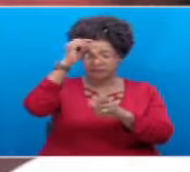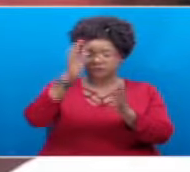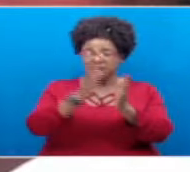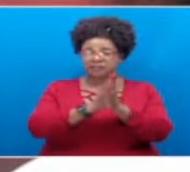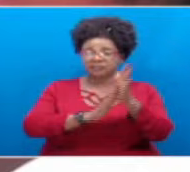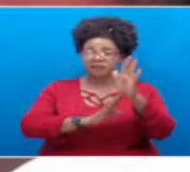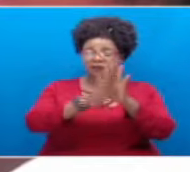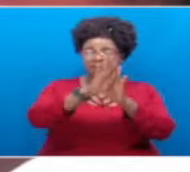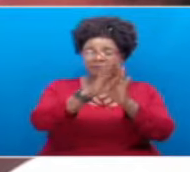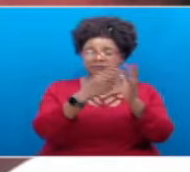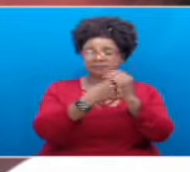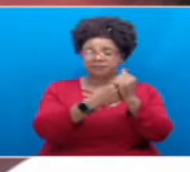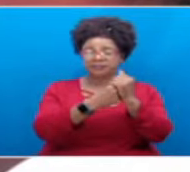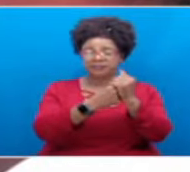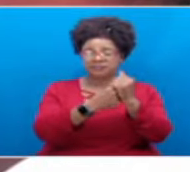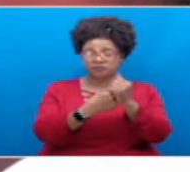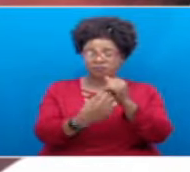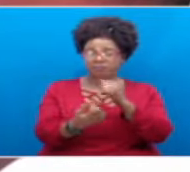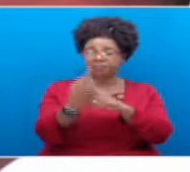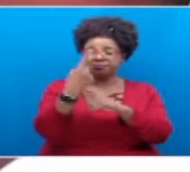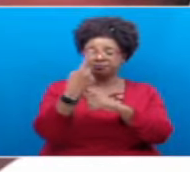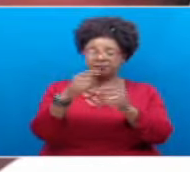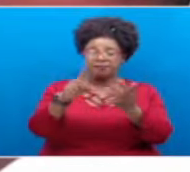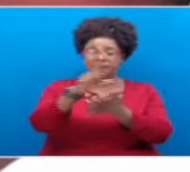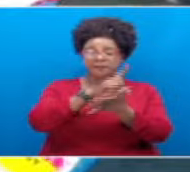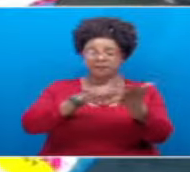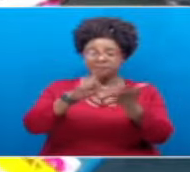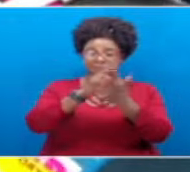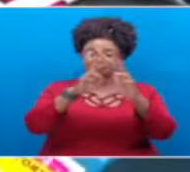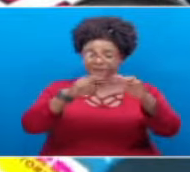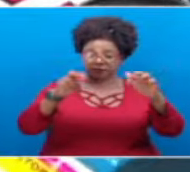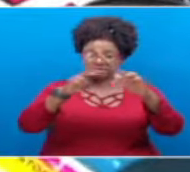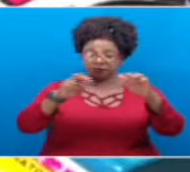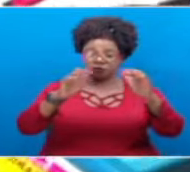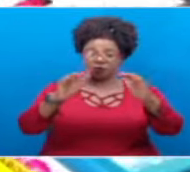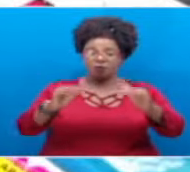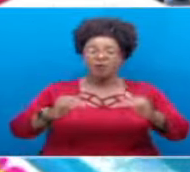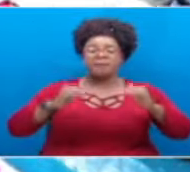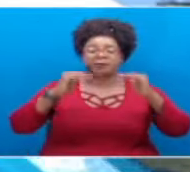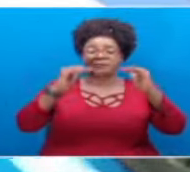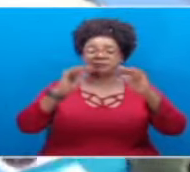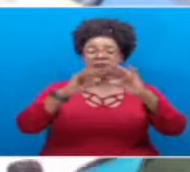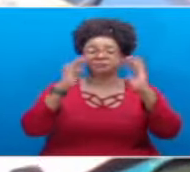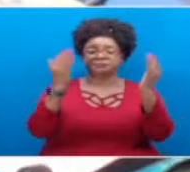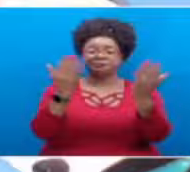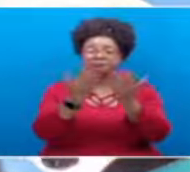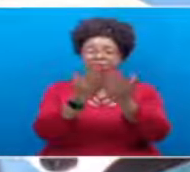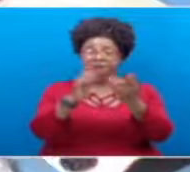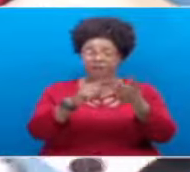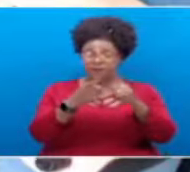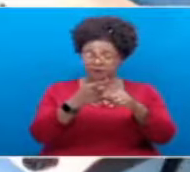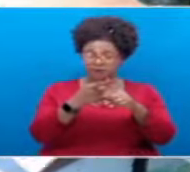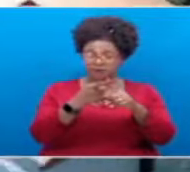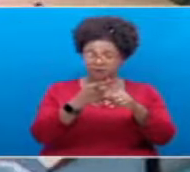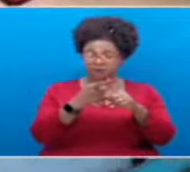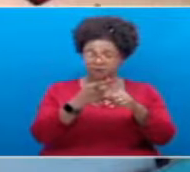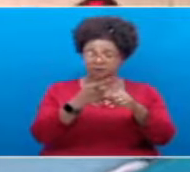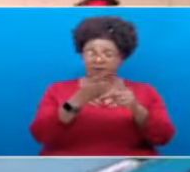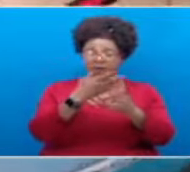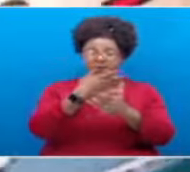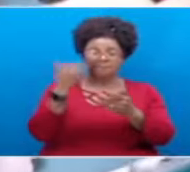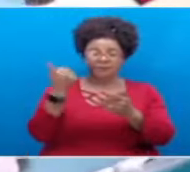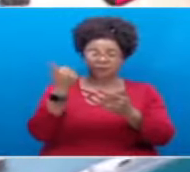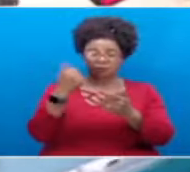to raise local research to global standards. With the basic infrastructure that we've put up in place, now we are able